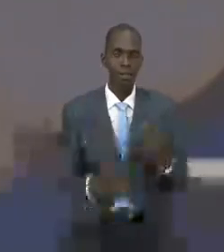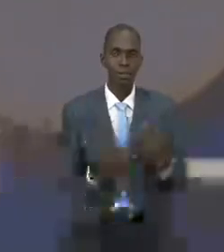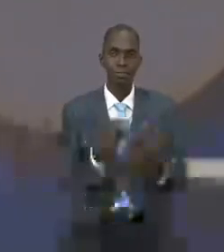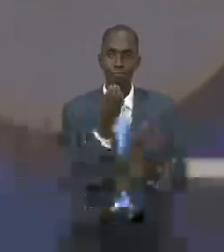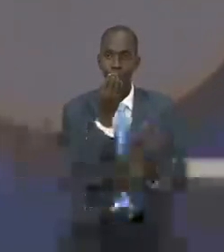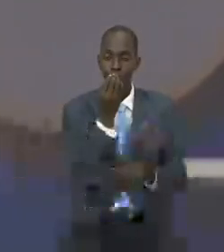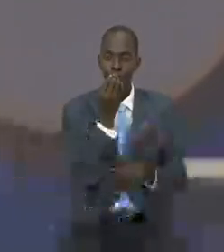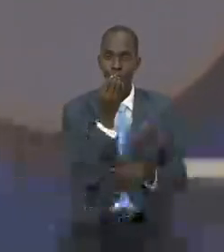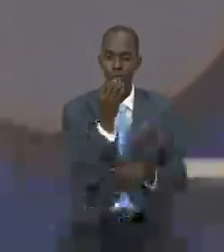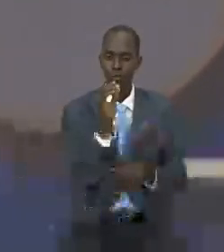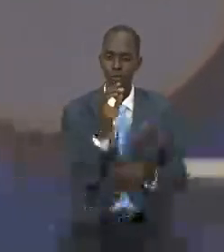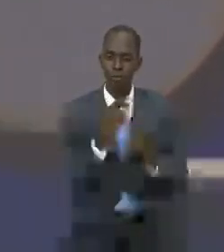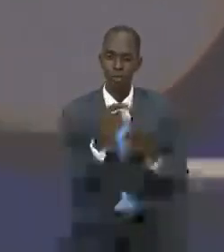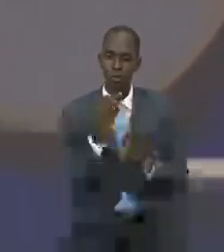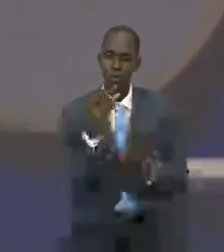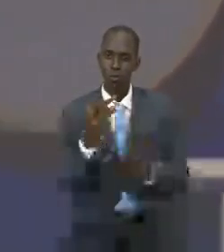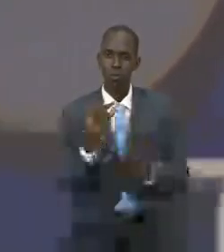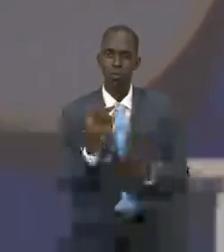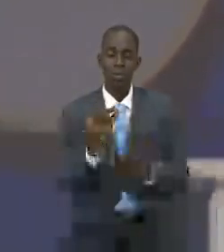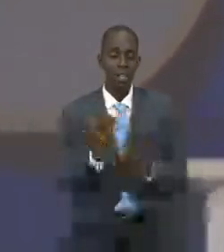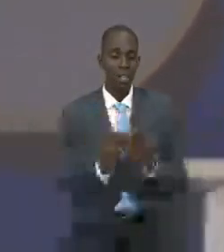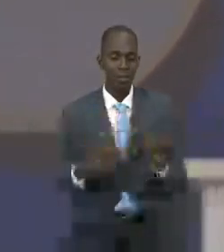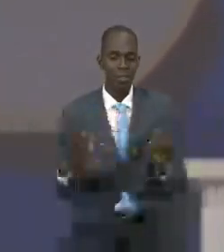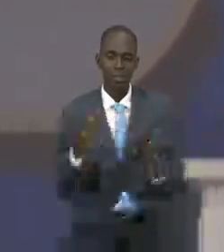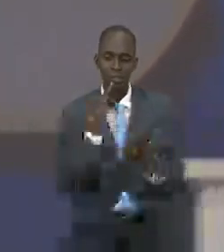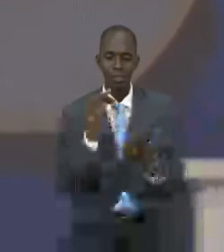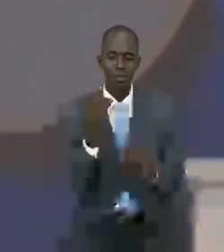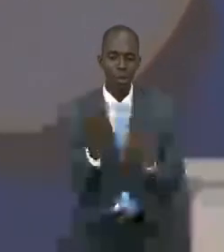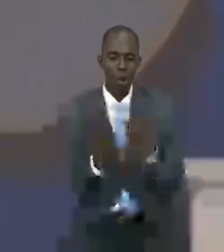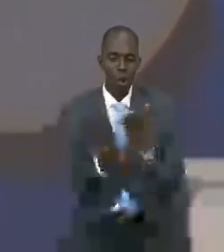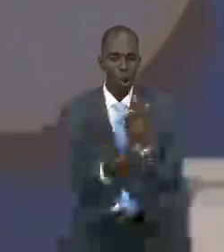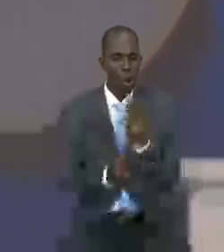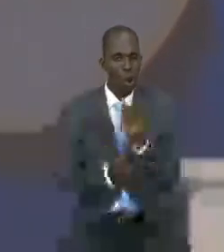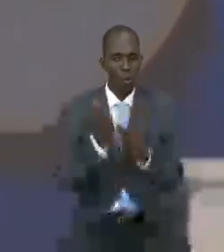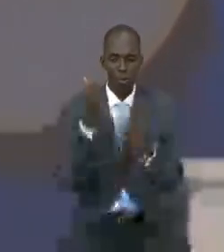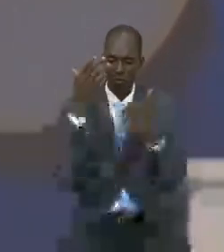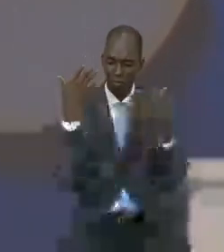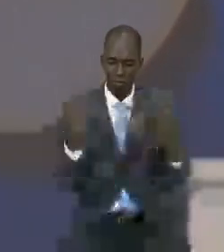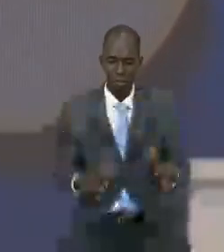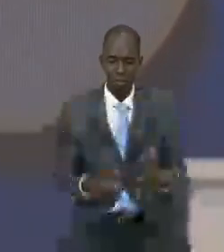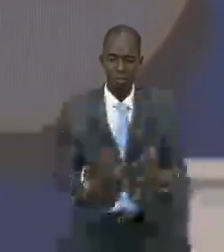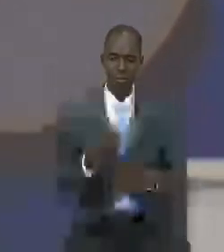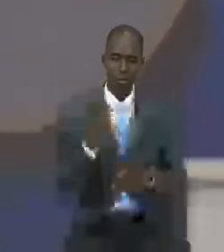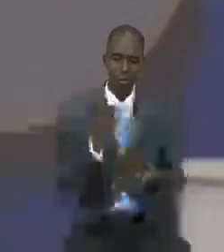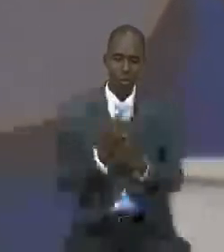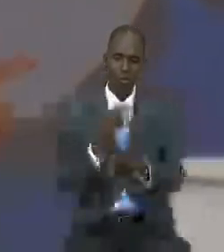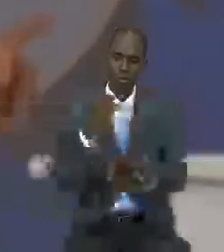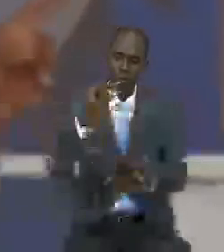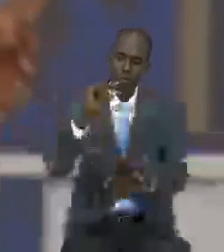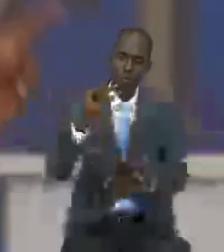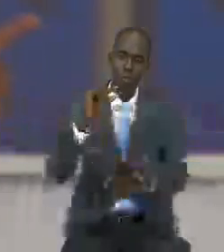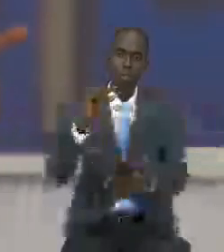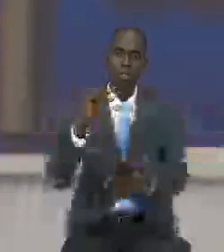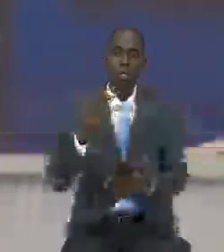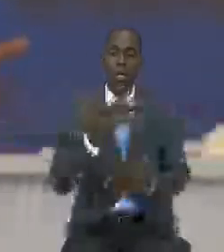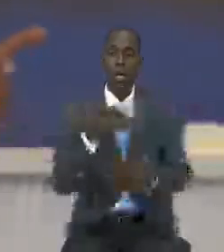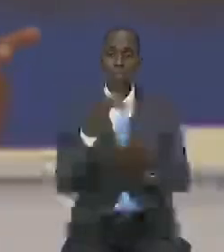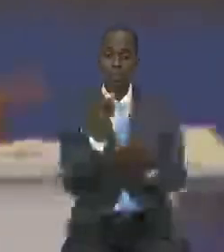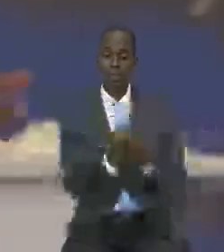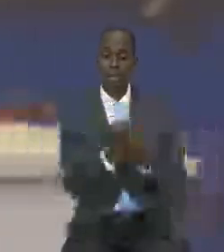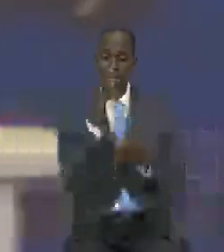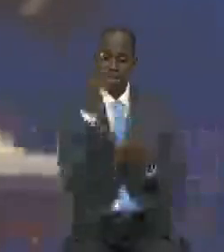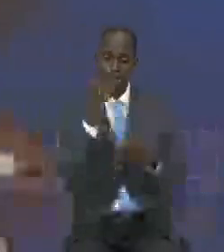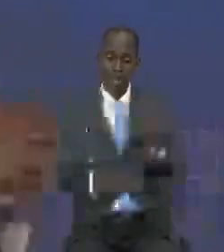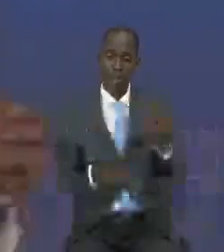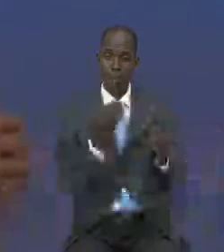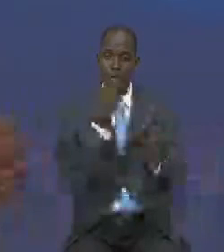Everything now is at the bottom of the container. And it's the last meal she will